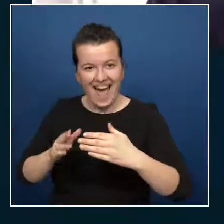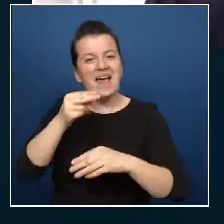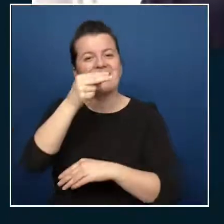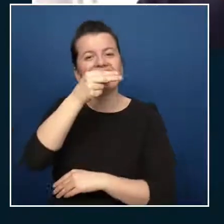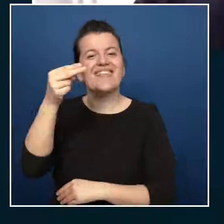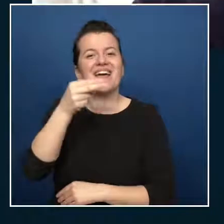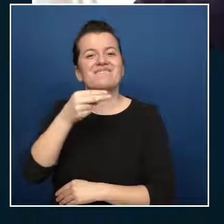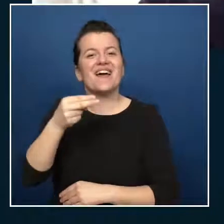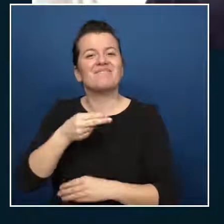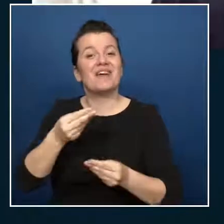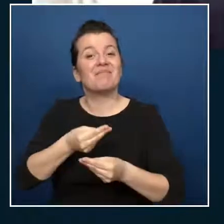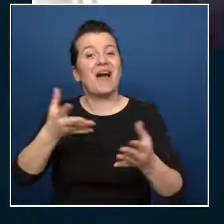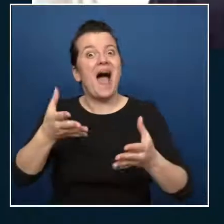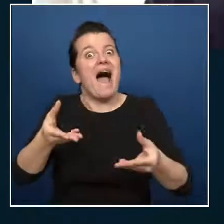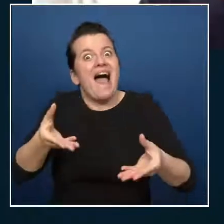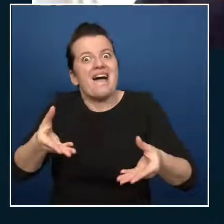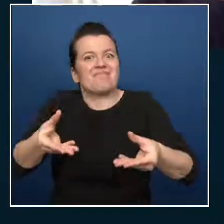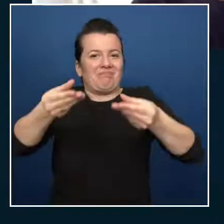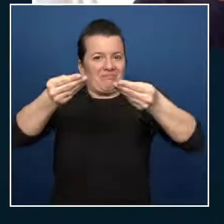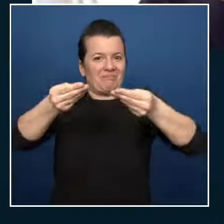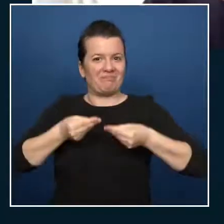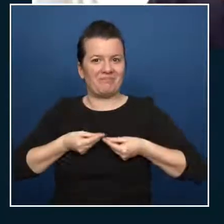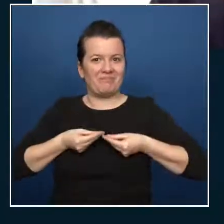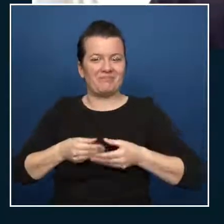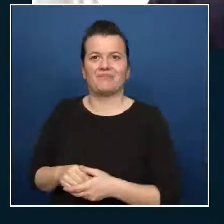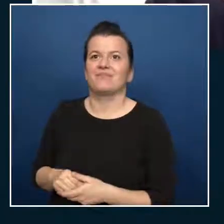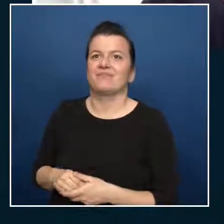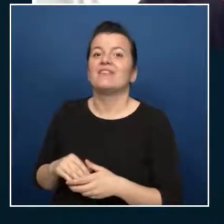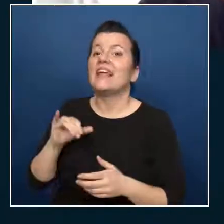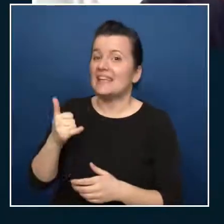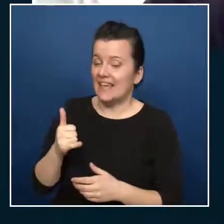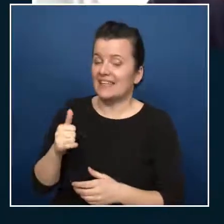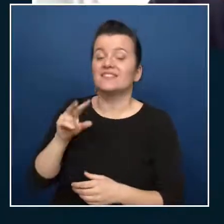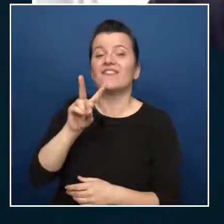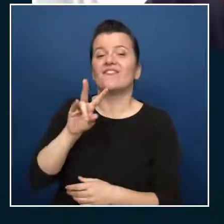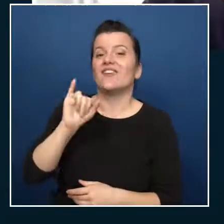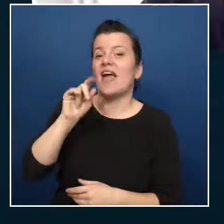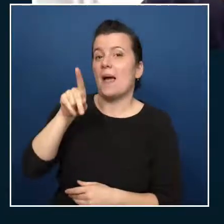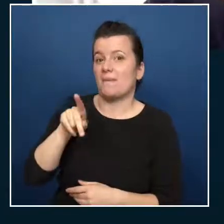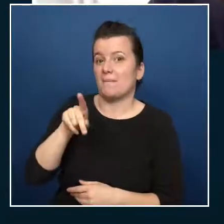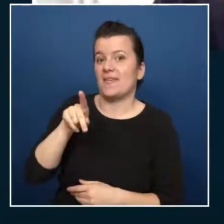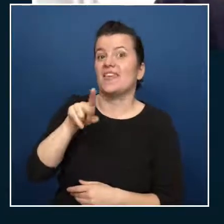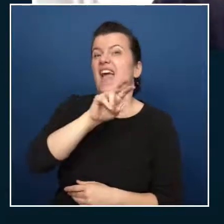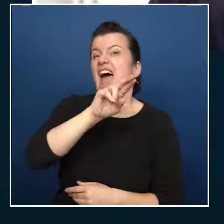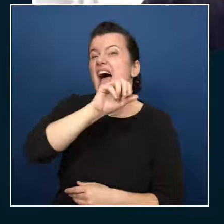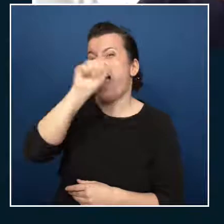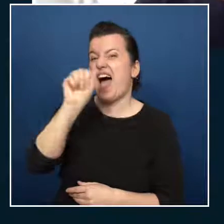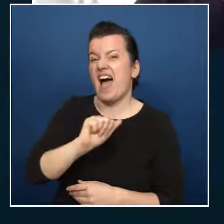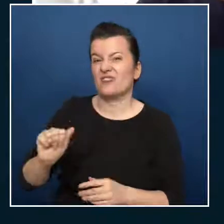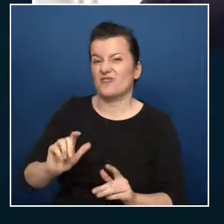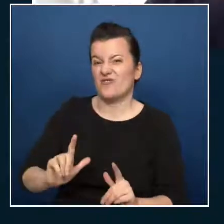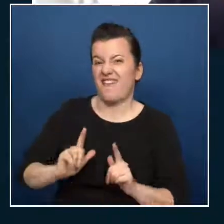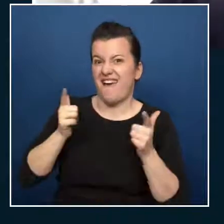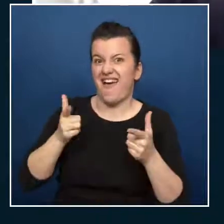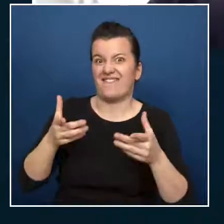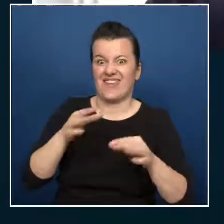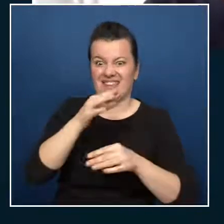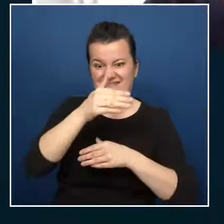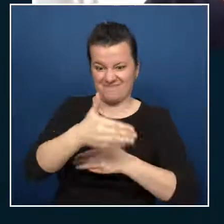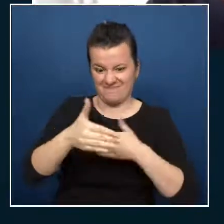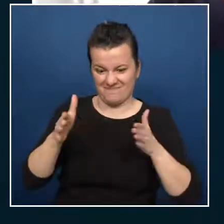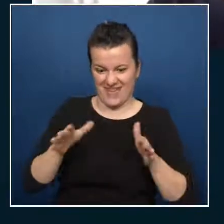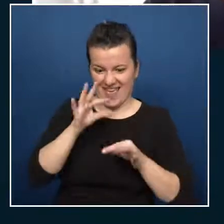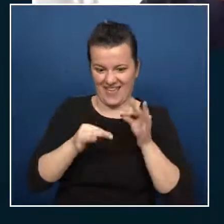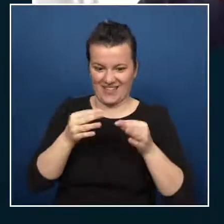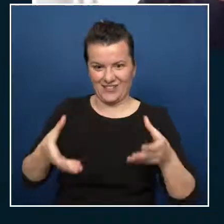prizes. That's a giveaway for the Azure Live VIP package. Yeah. Right. All right. So our first speaker